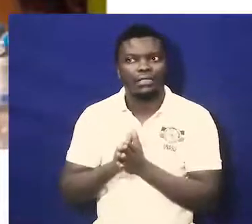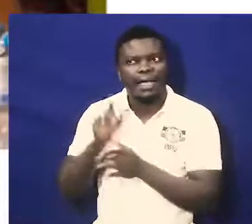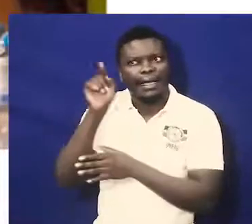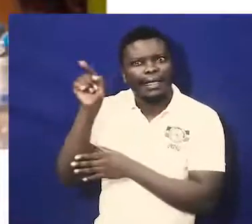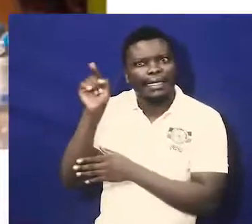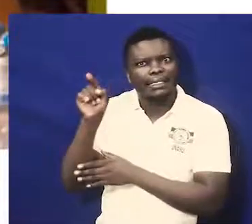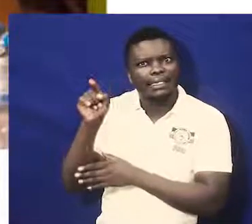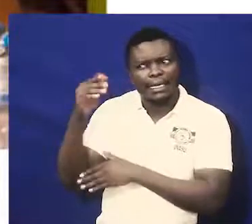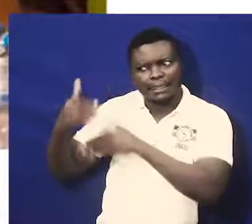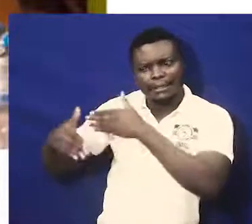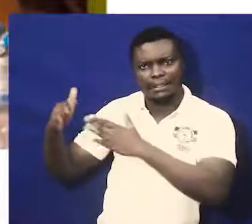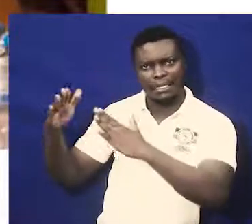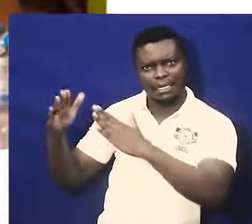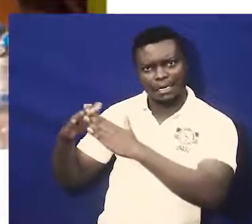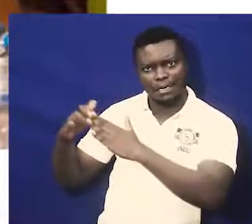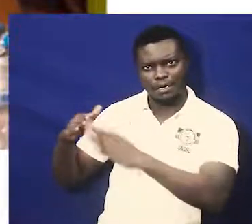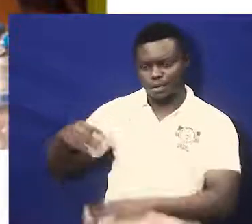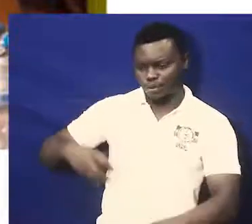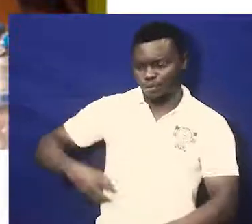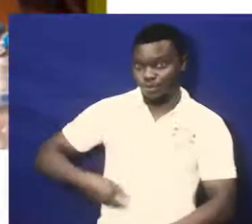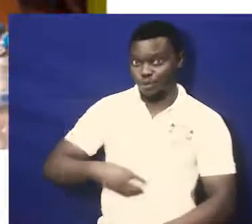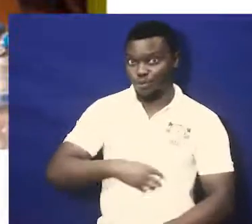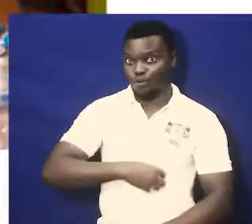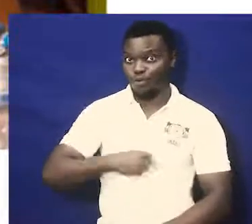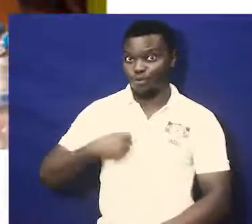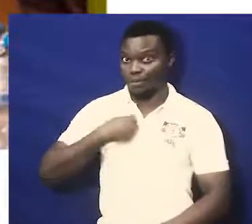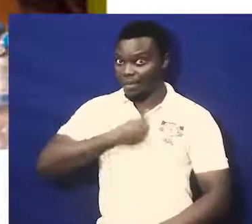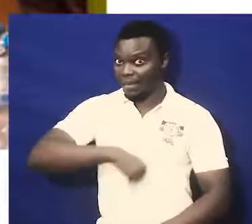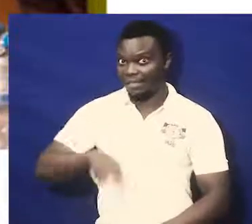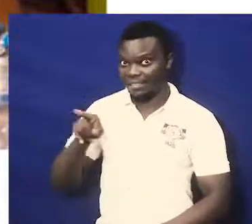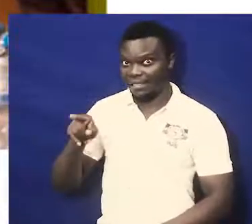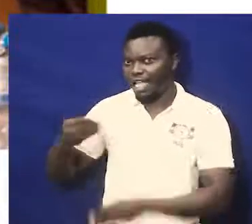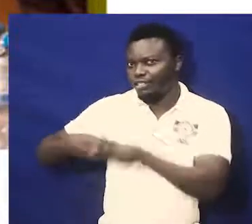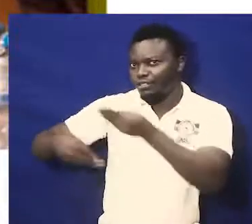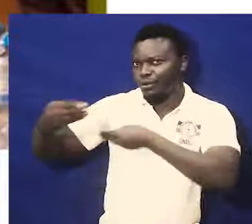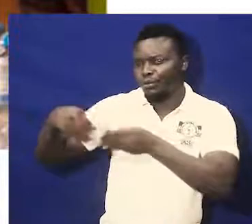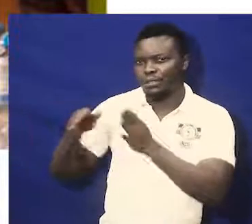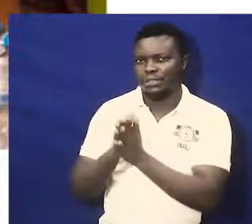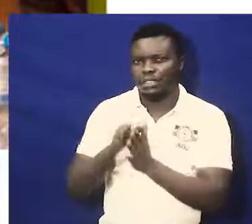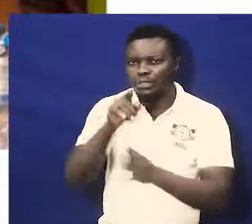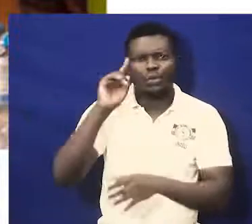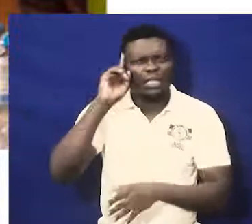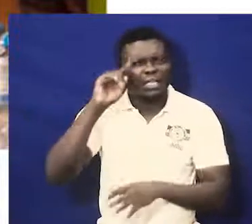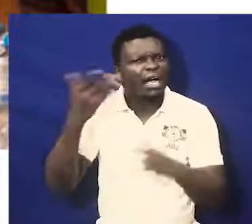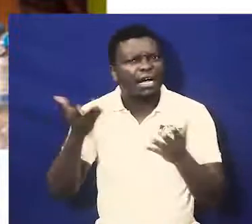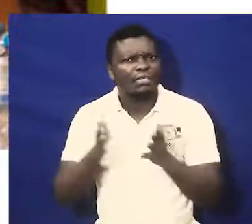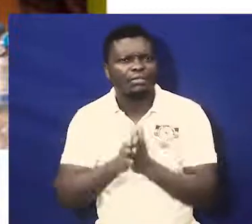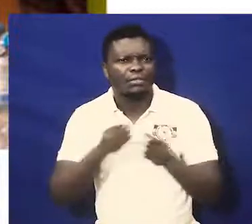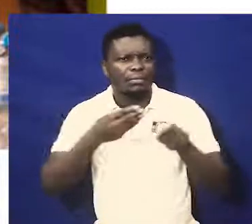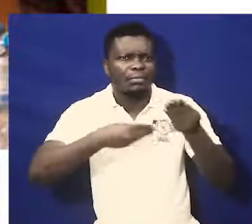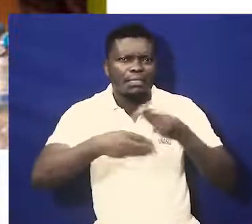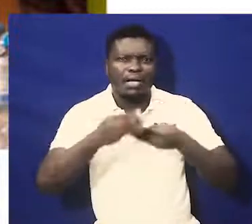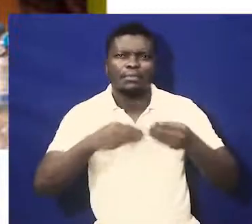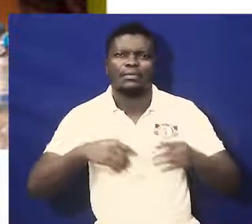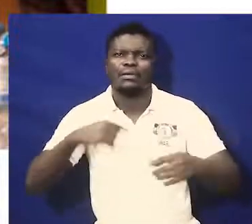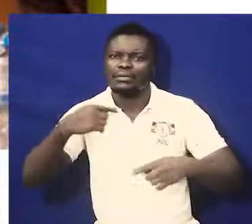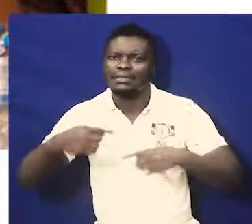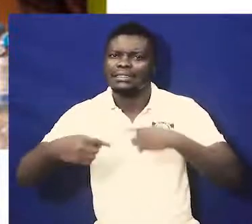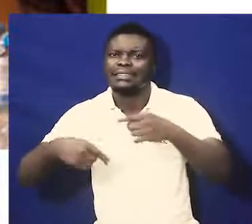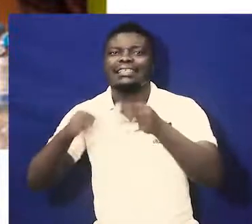Nalongo's shop just across. Think about where you get your daily items